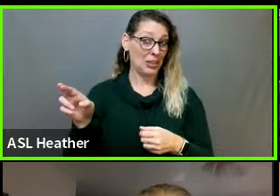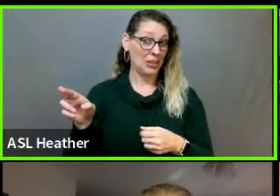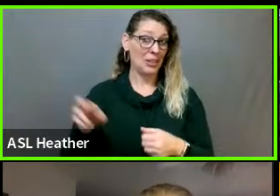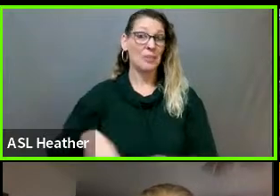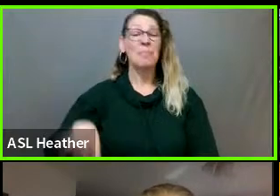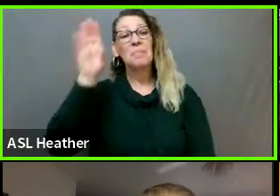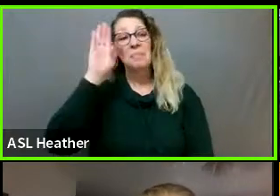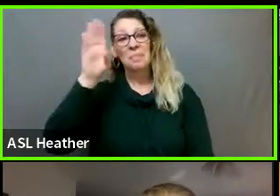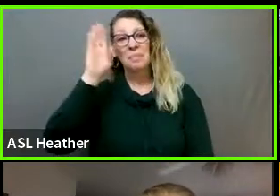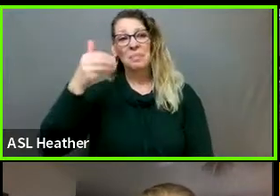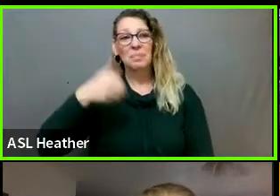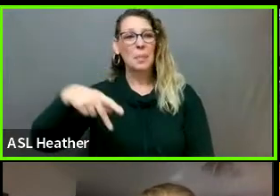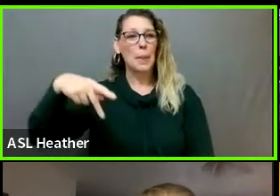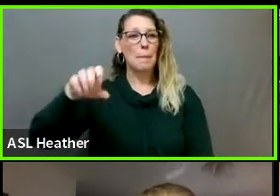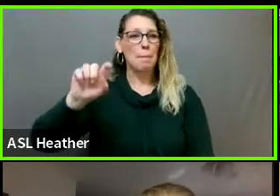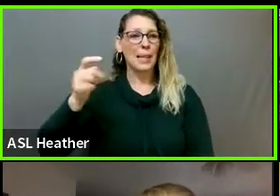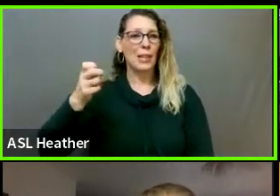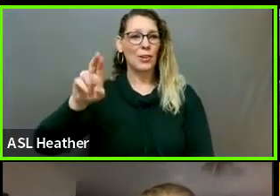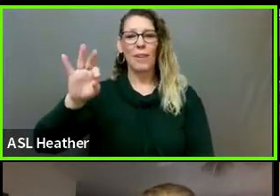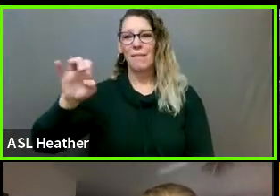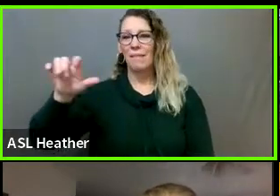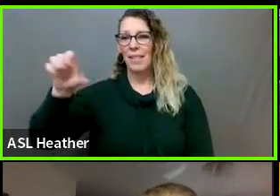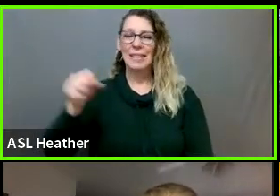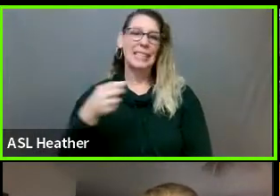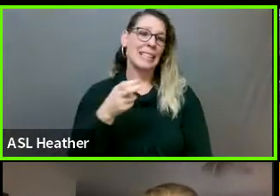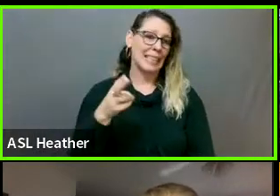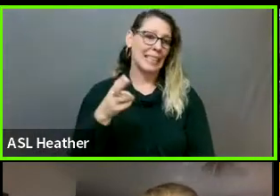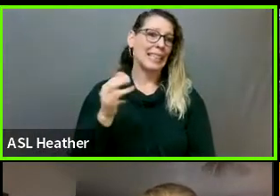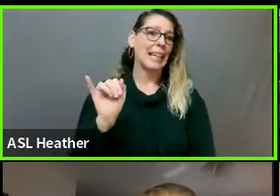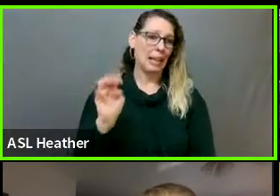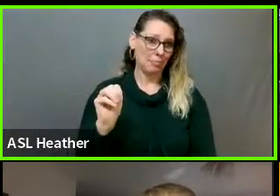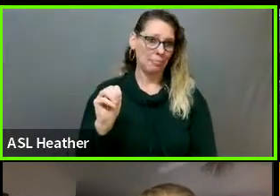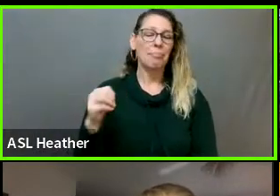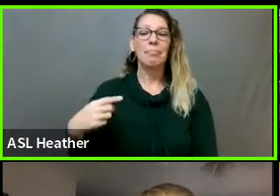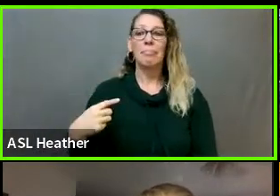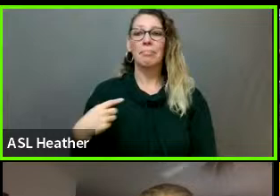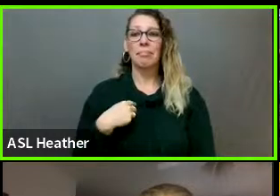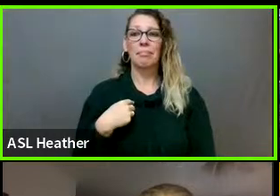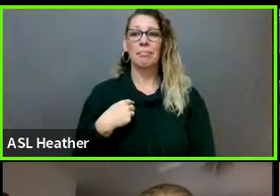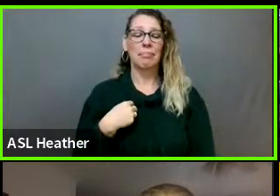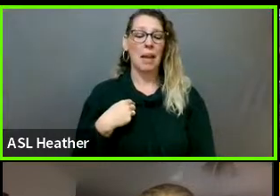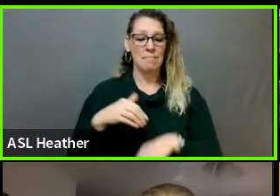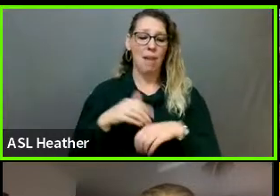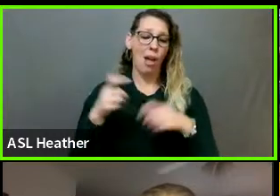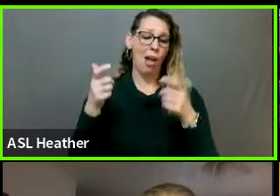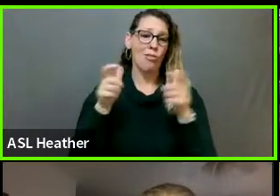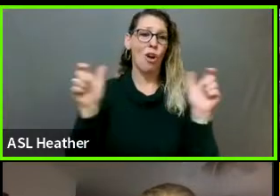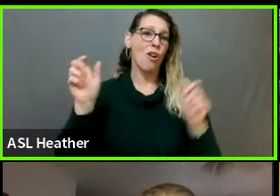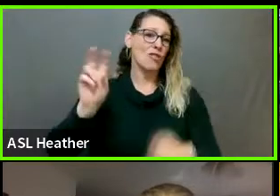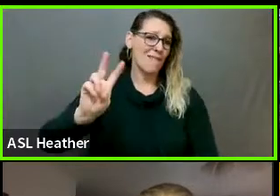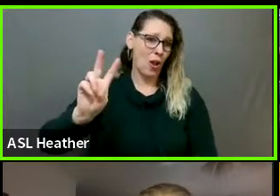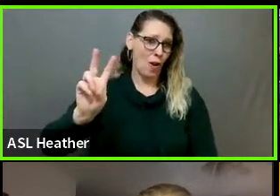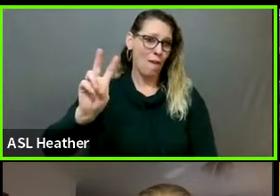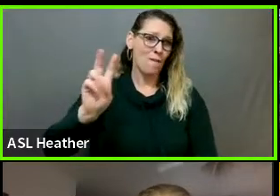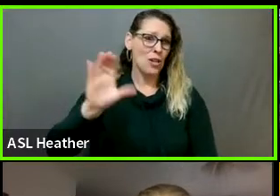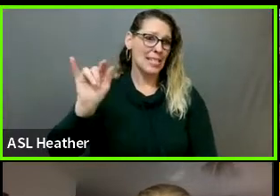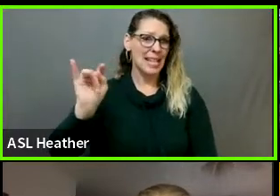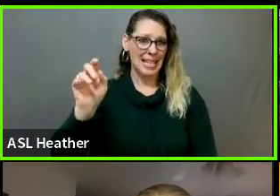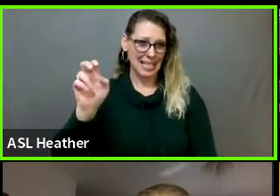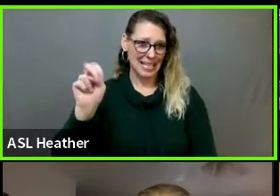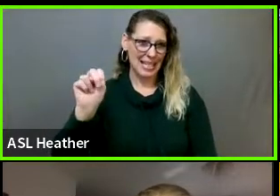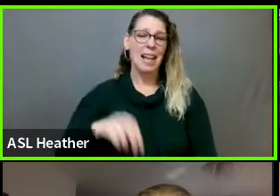Good morning, I'm Peter Fells. He, him are the pronouns. I'm at large Vancouver citizen.